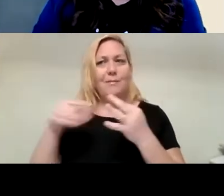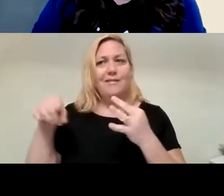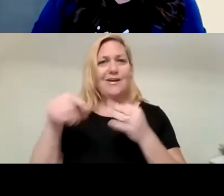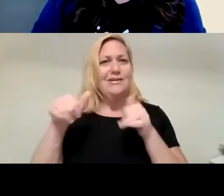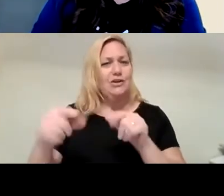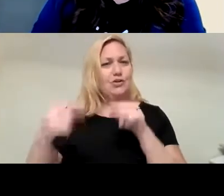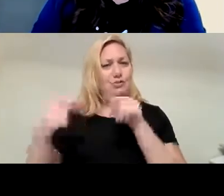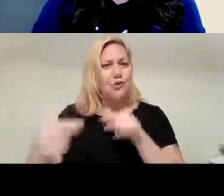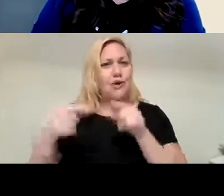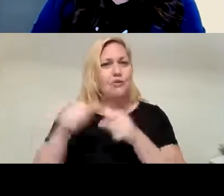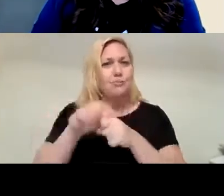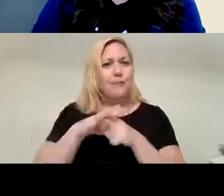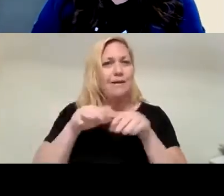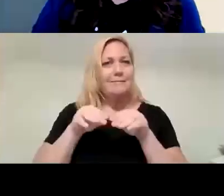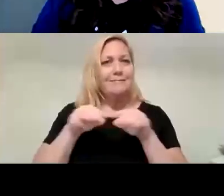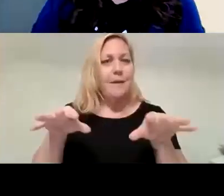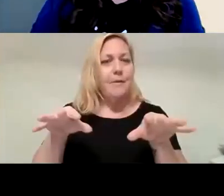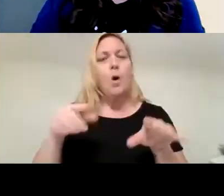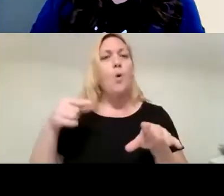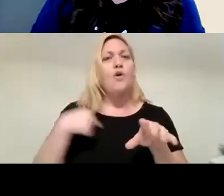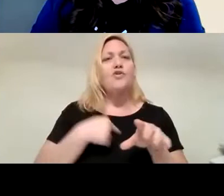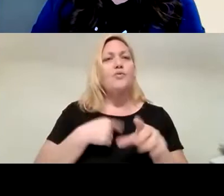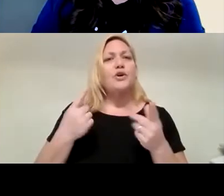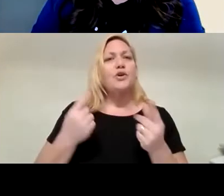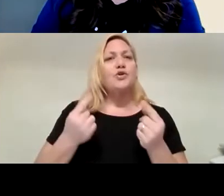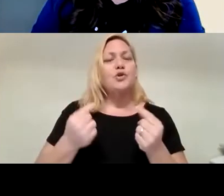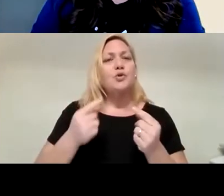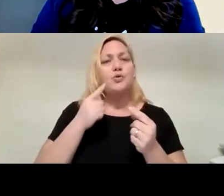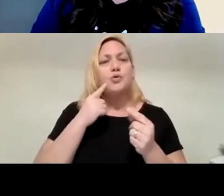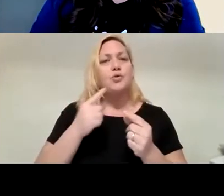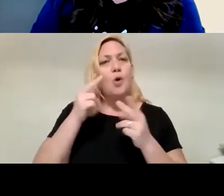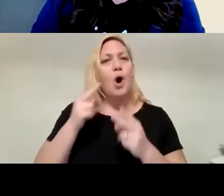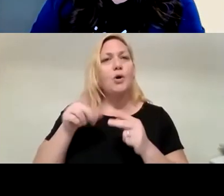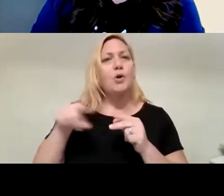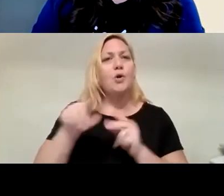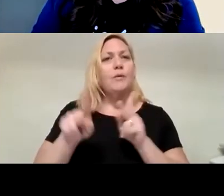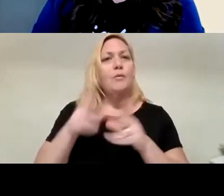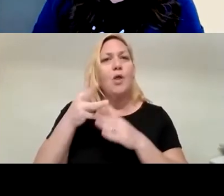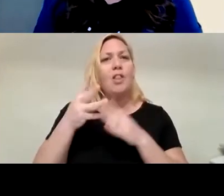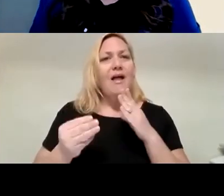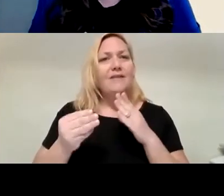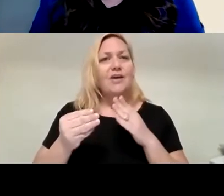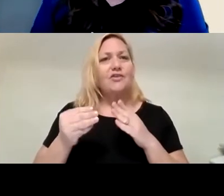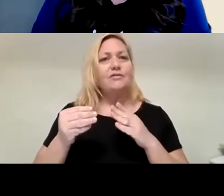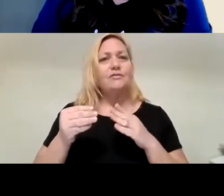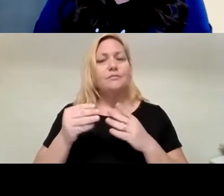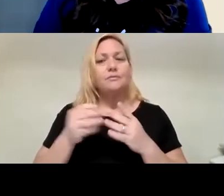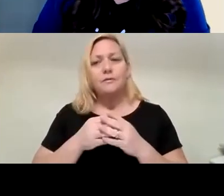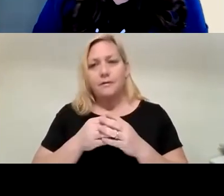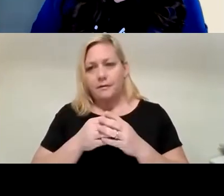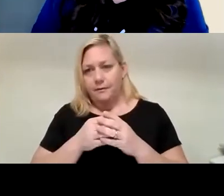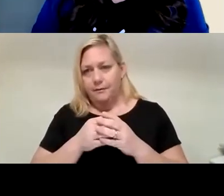and what should we do to honor Phil-Am frontliners that left us too soon? Thank you so much,